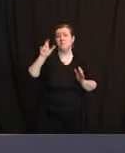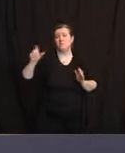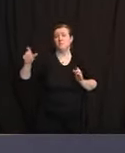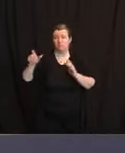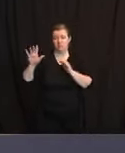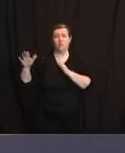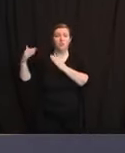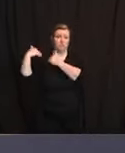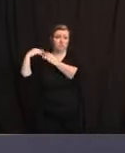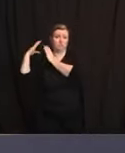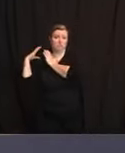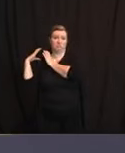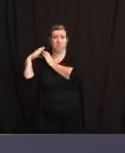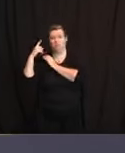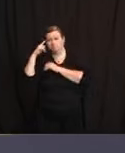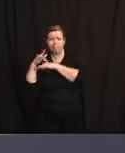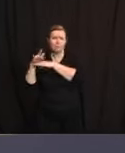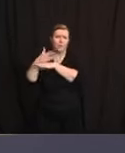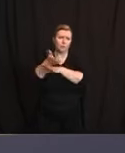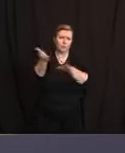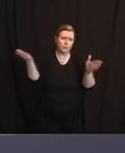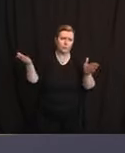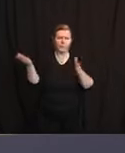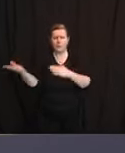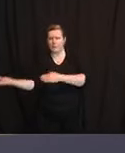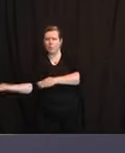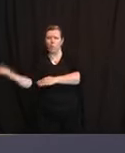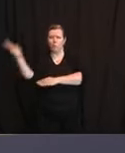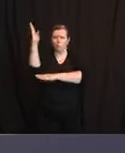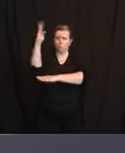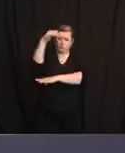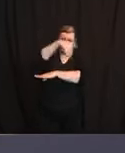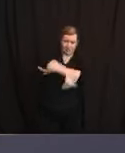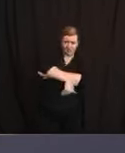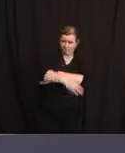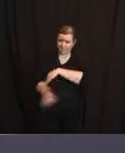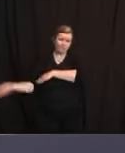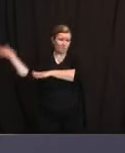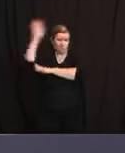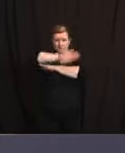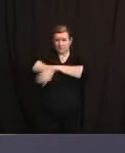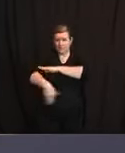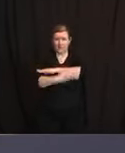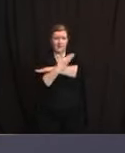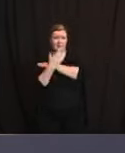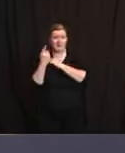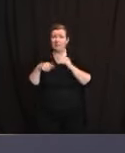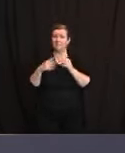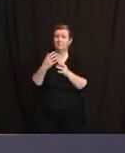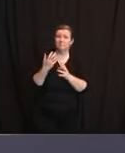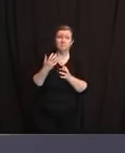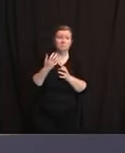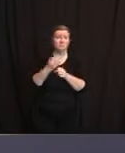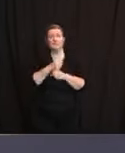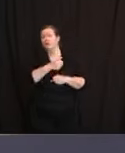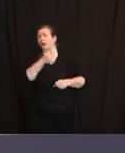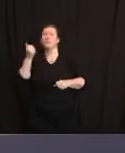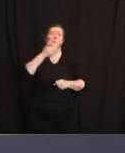night. We could not ask for better leadership, and I'm incredibly humbled to sit here every day alongside of